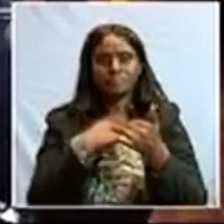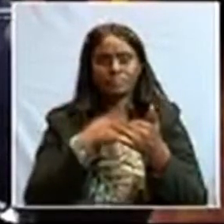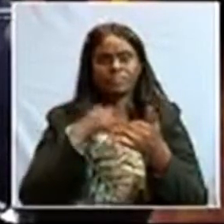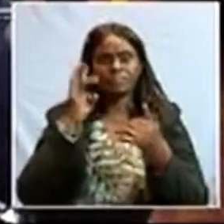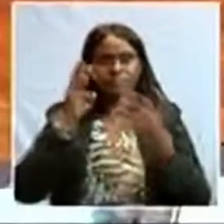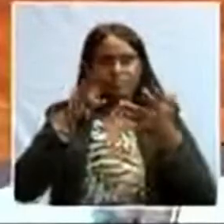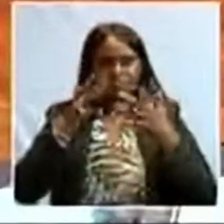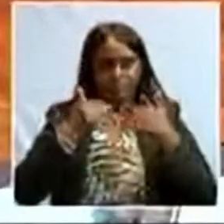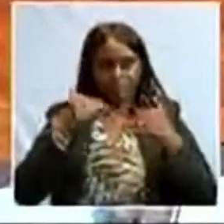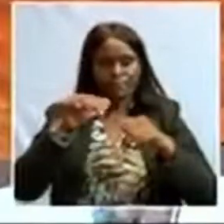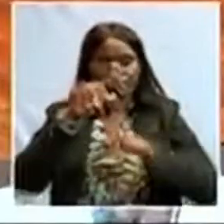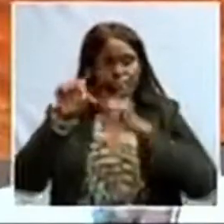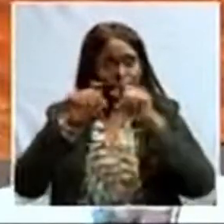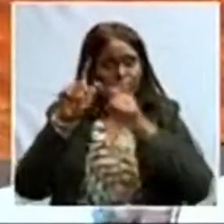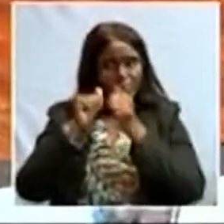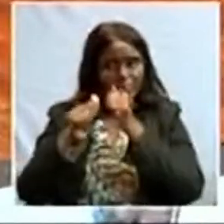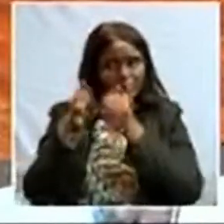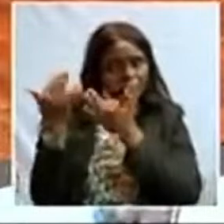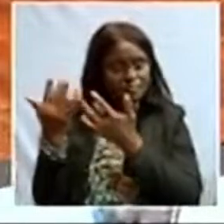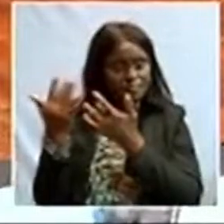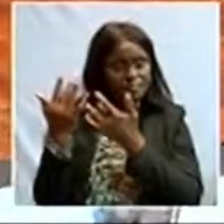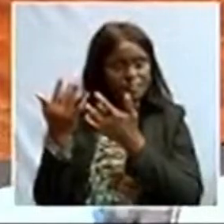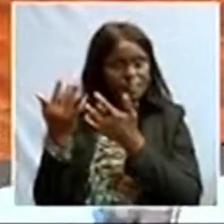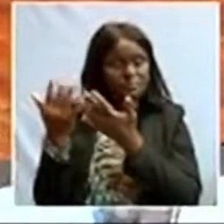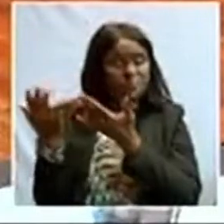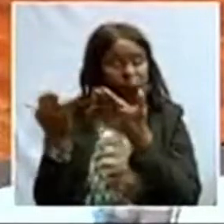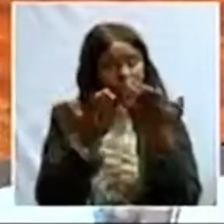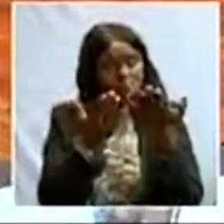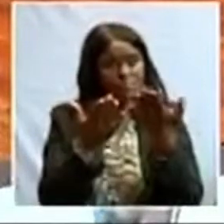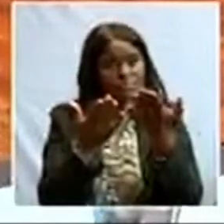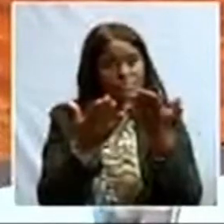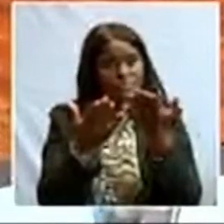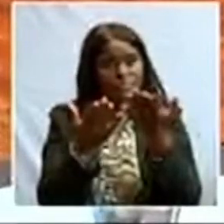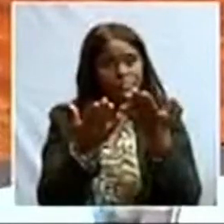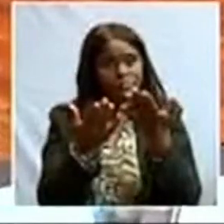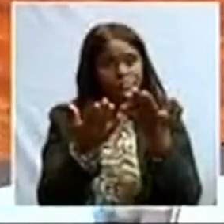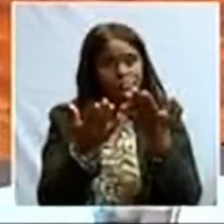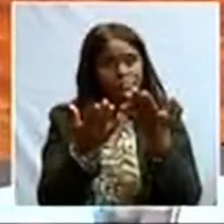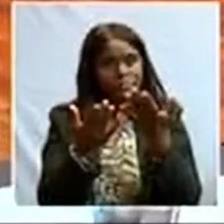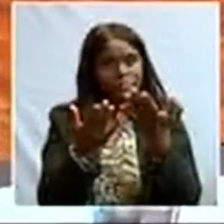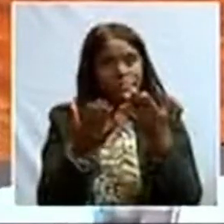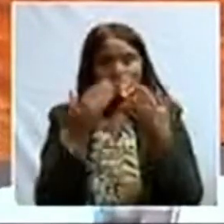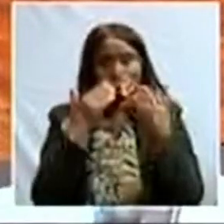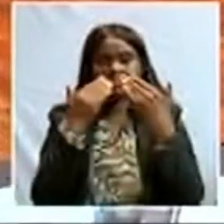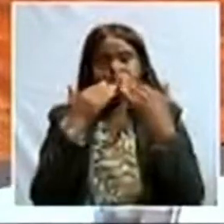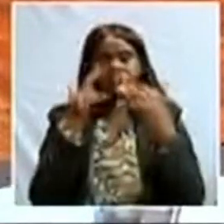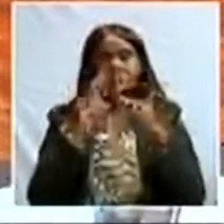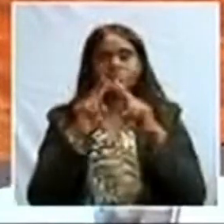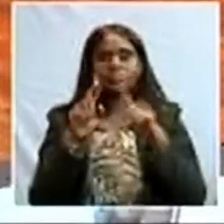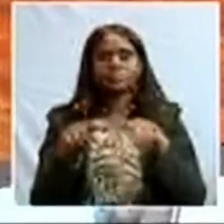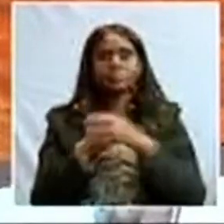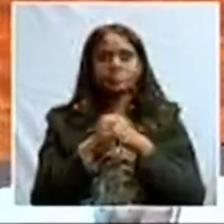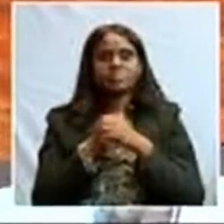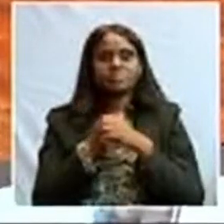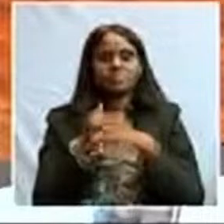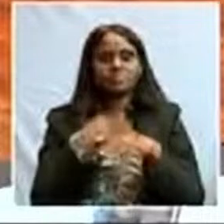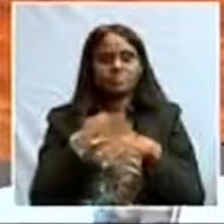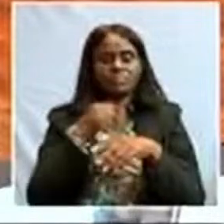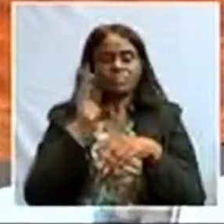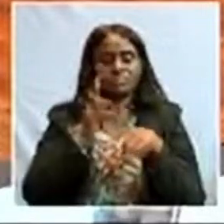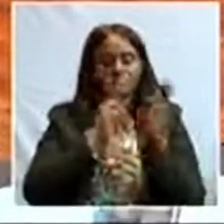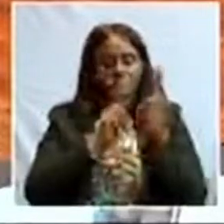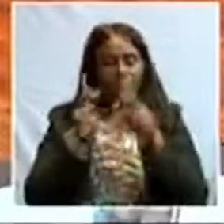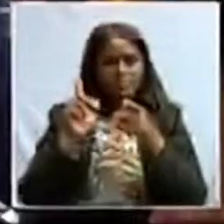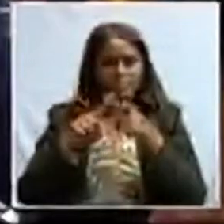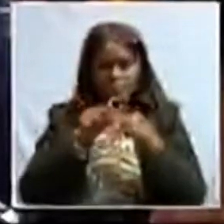there's a question which is pending. Oh, okay, please pick that one. Thank you, Chair. I'll respond to